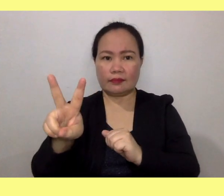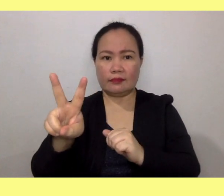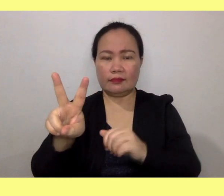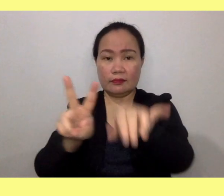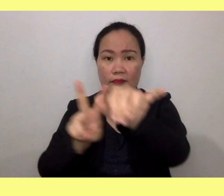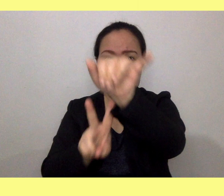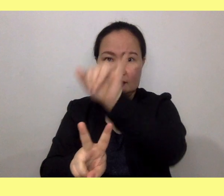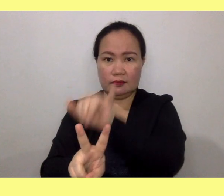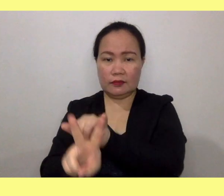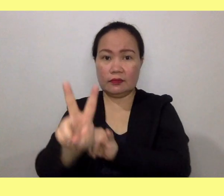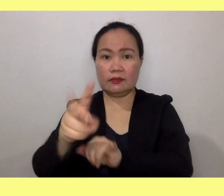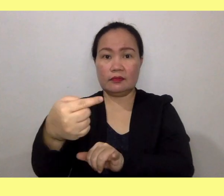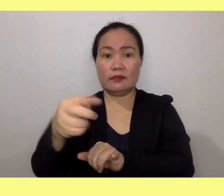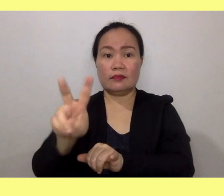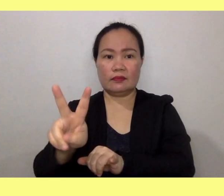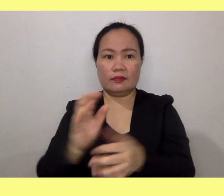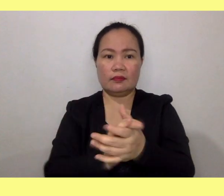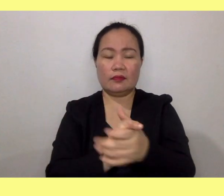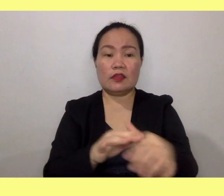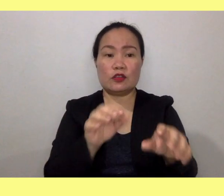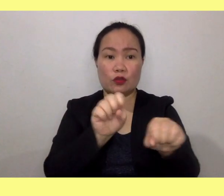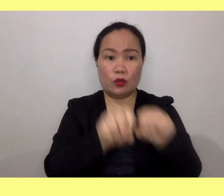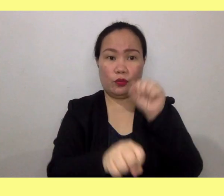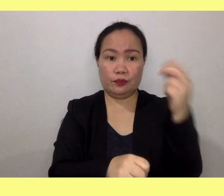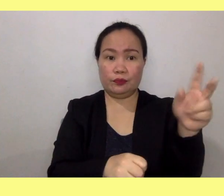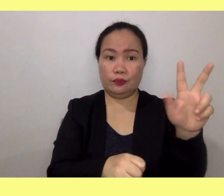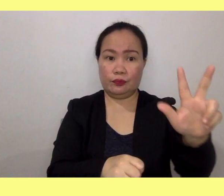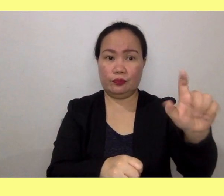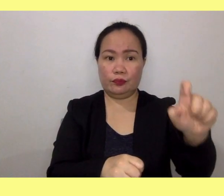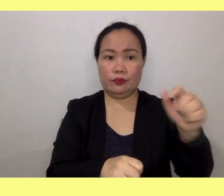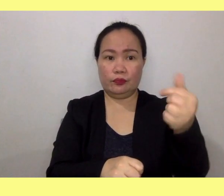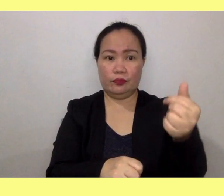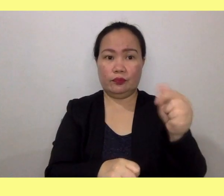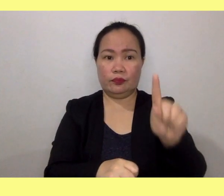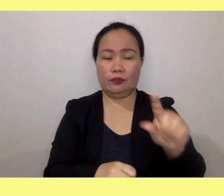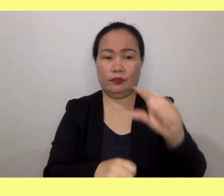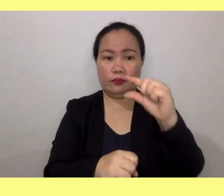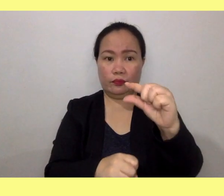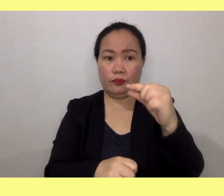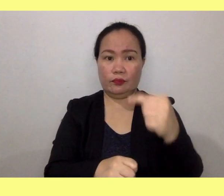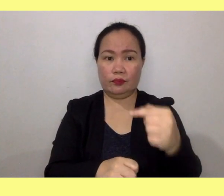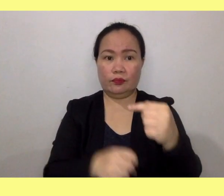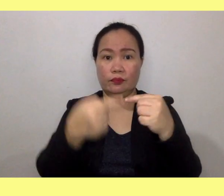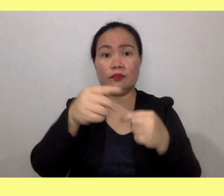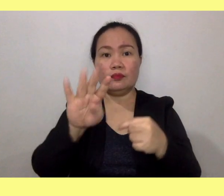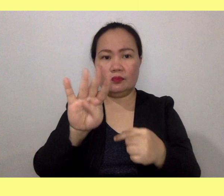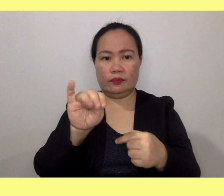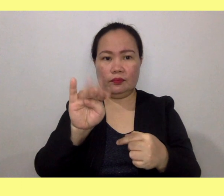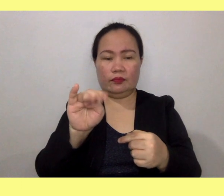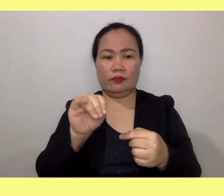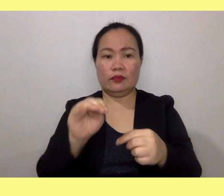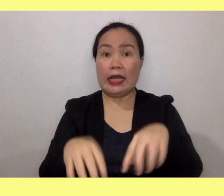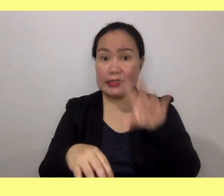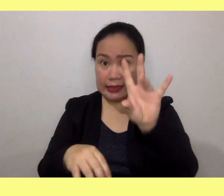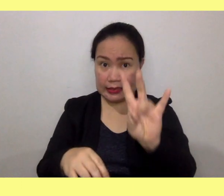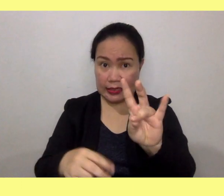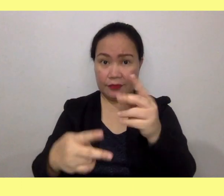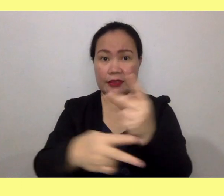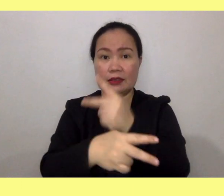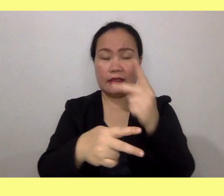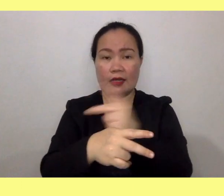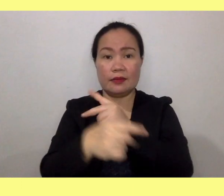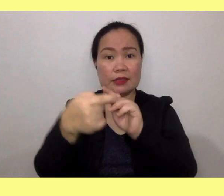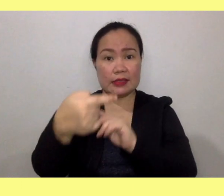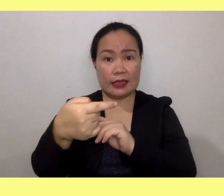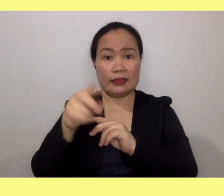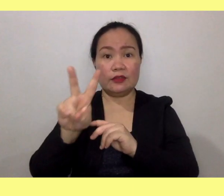y. So, you will have 3x plus 1 is less than or equal to multiply this 2. So 7 times negative 2,